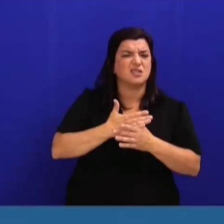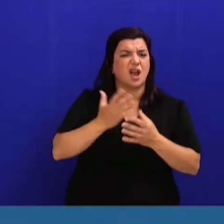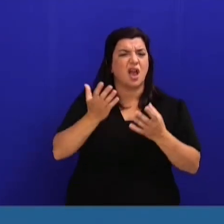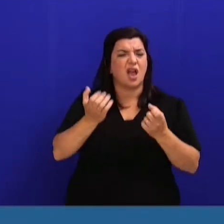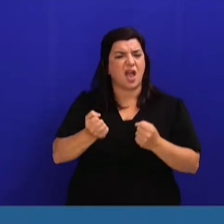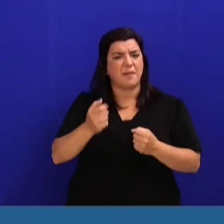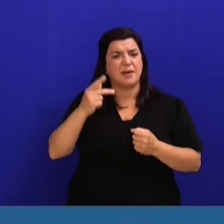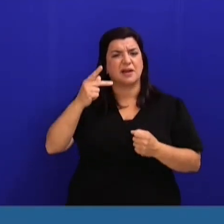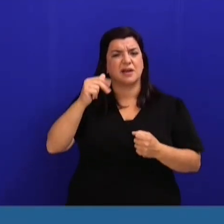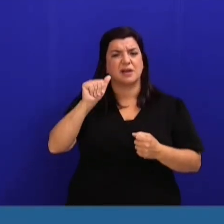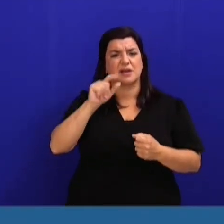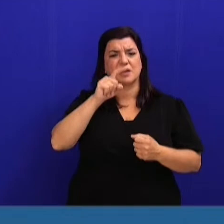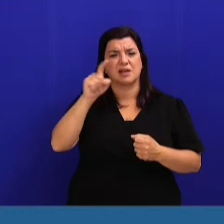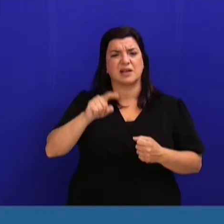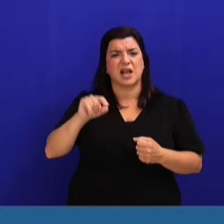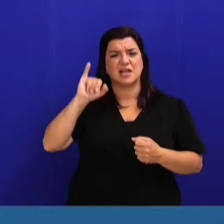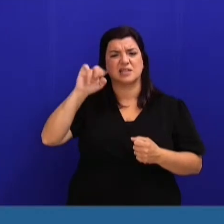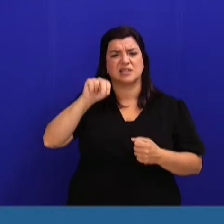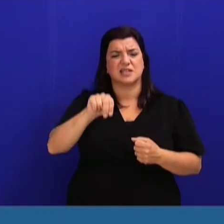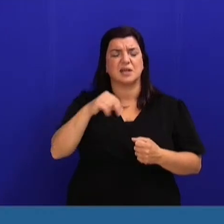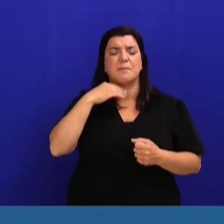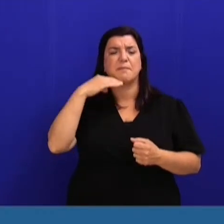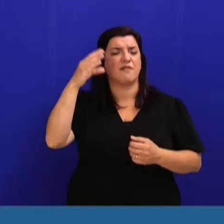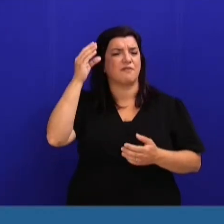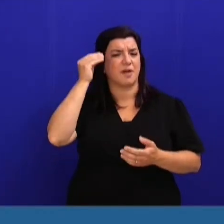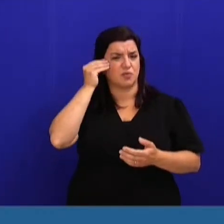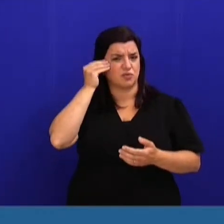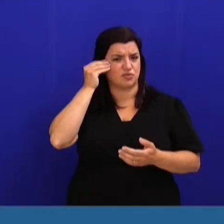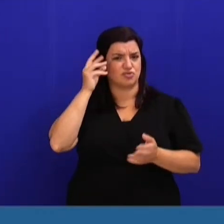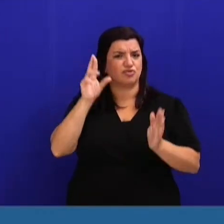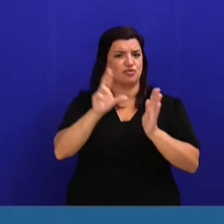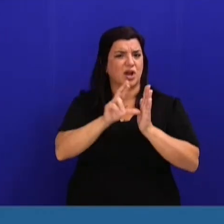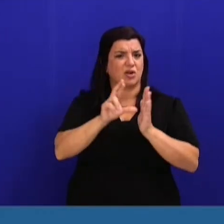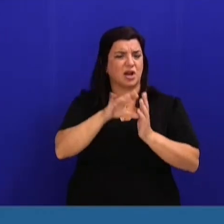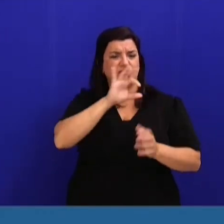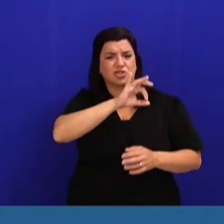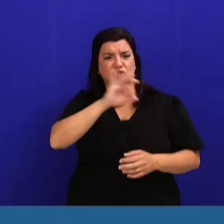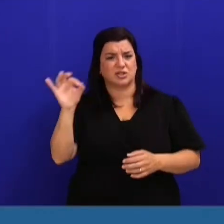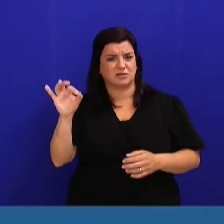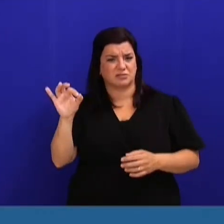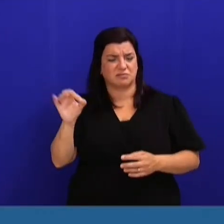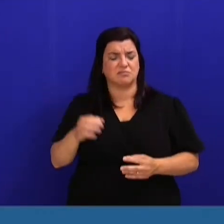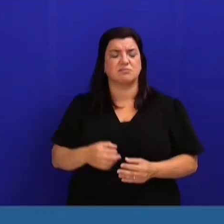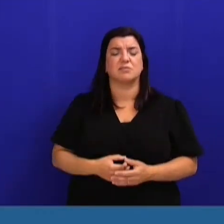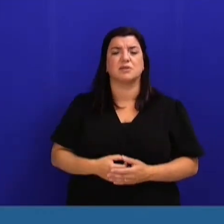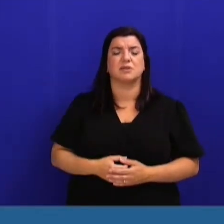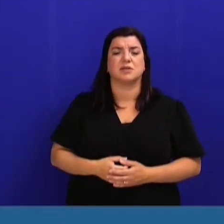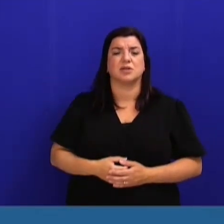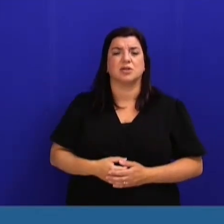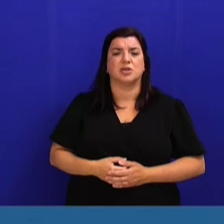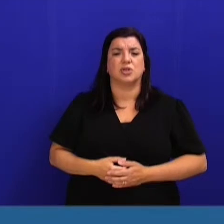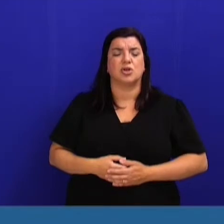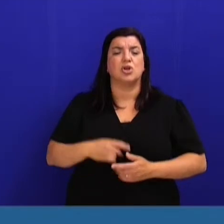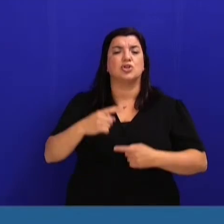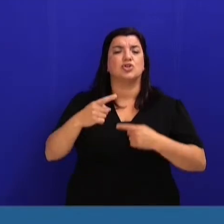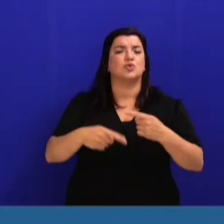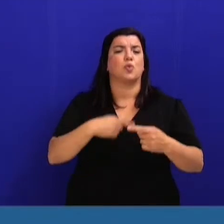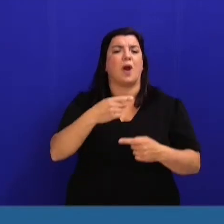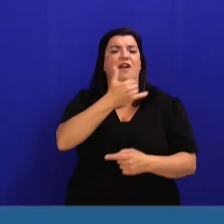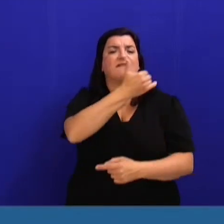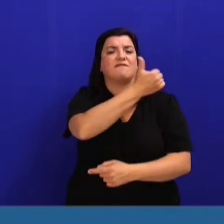forsi ma fehmux din ir-regola ġdida. Brabta wkoll mal-vaċċin, irċevejna numru